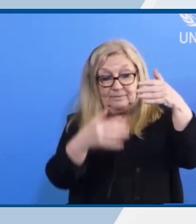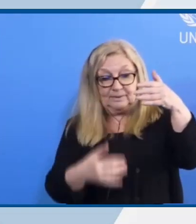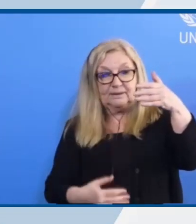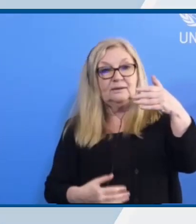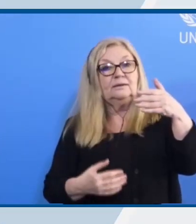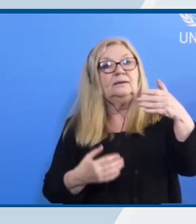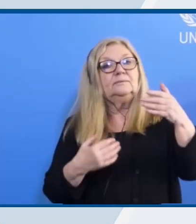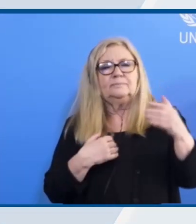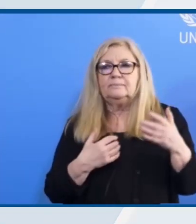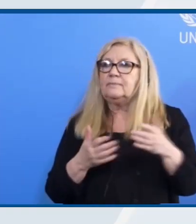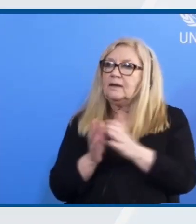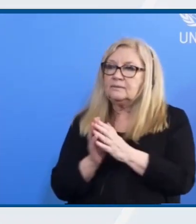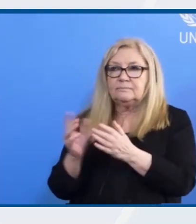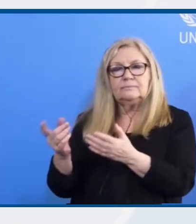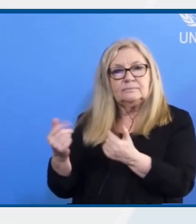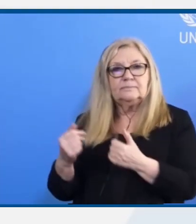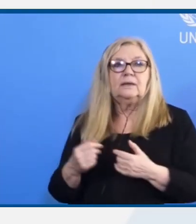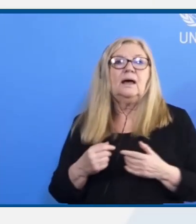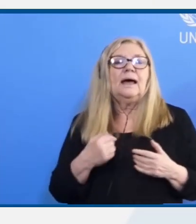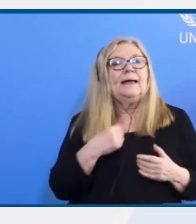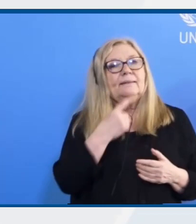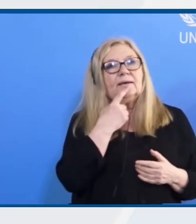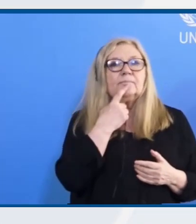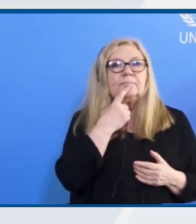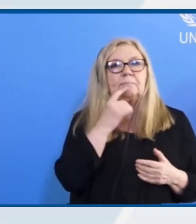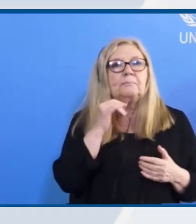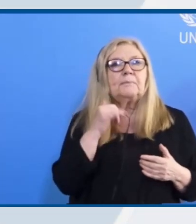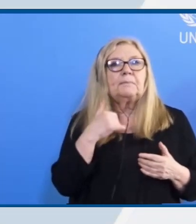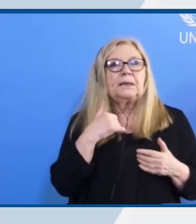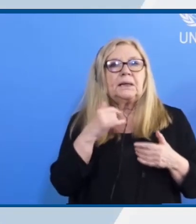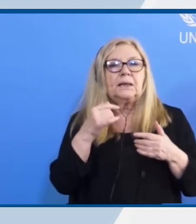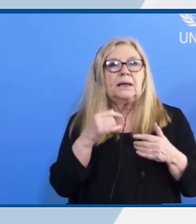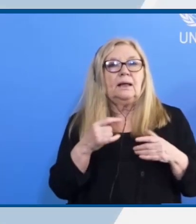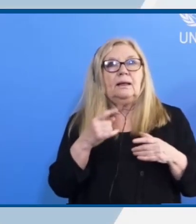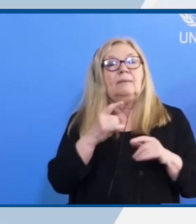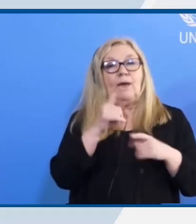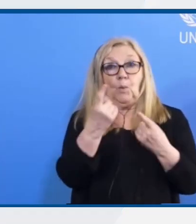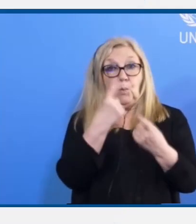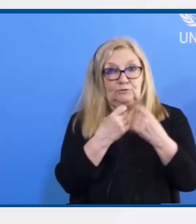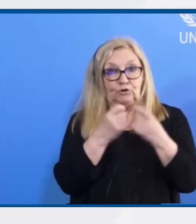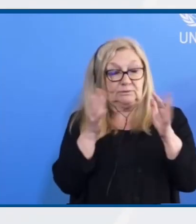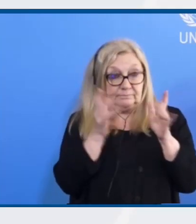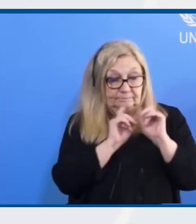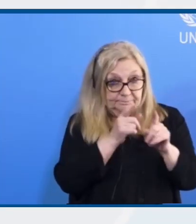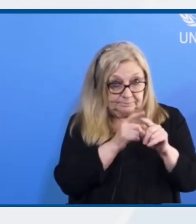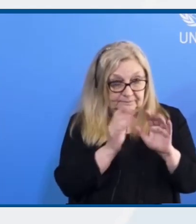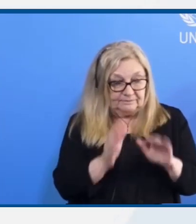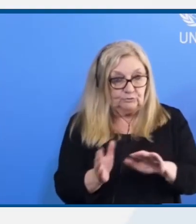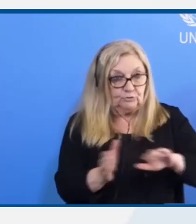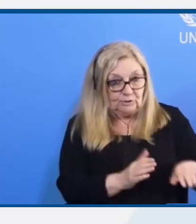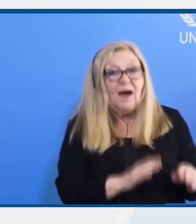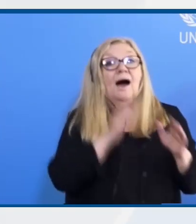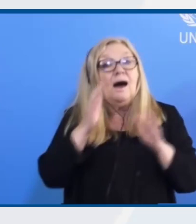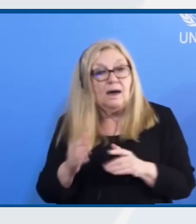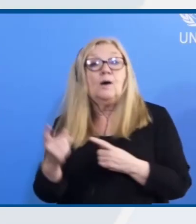absolutely free. We have quite a few, so I think I'm going to take them probably in 2 rounds. And our participants